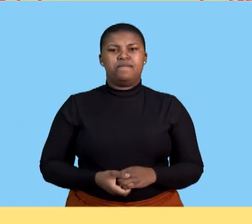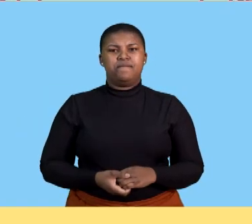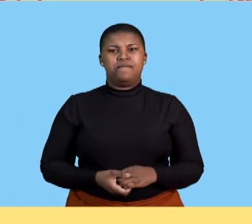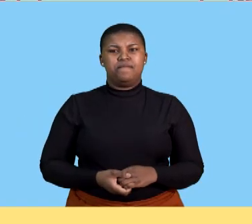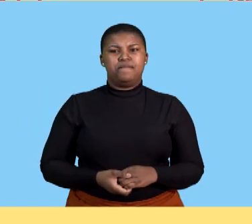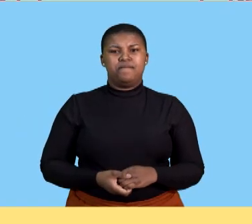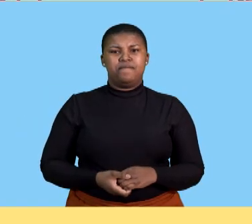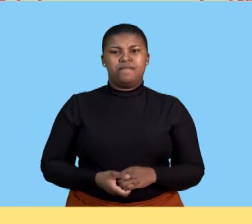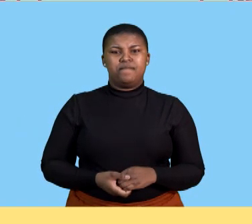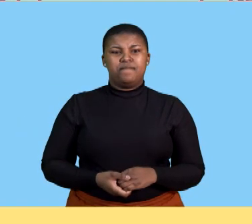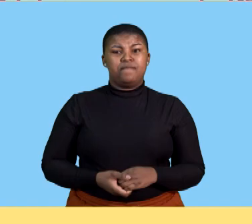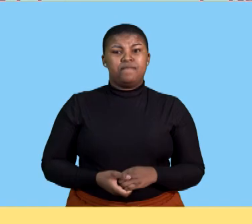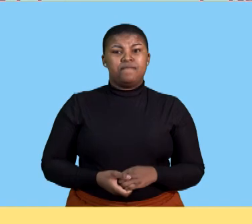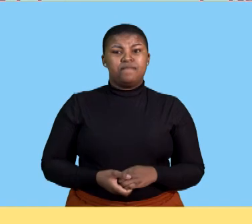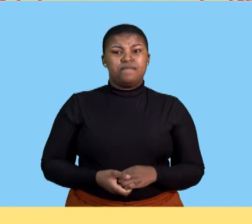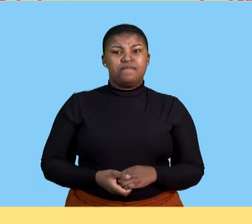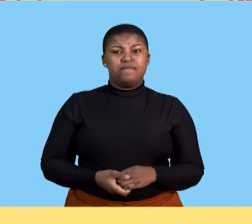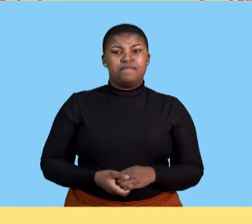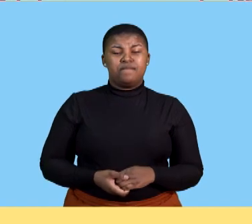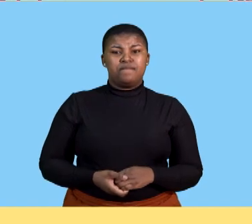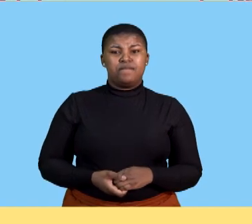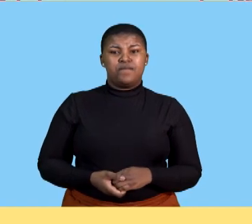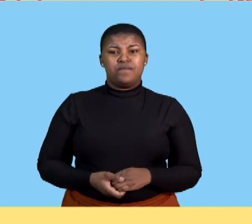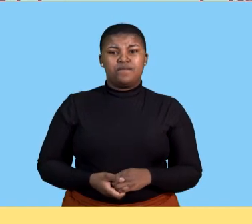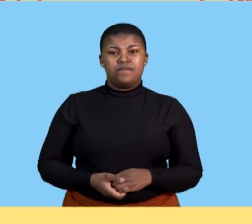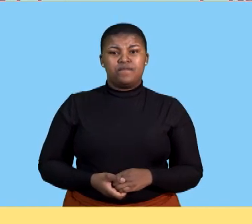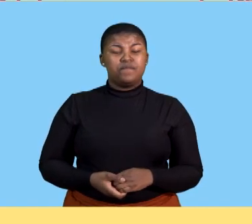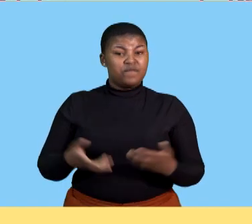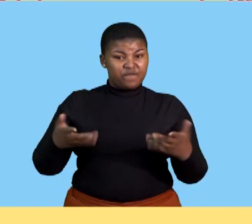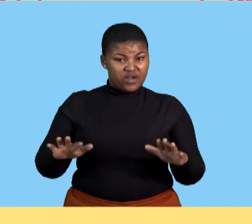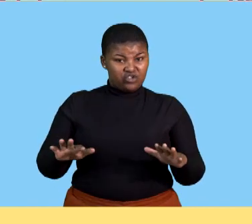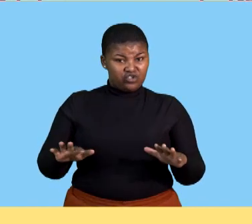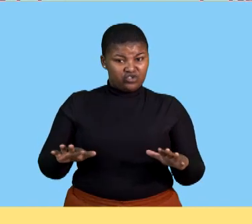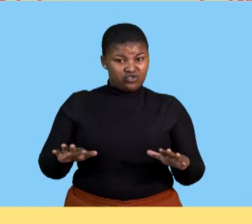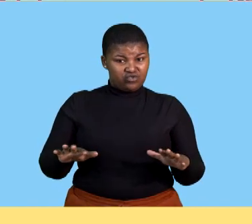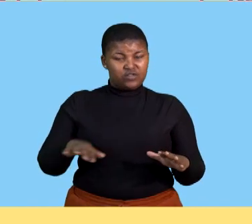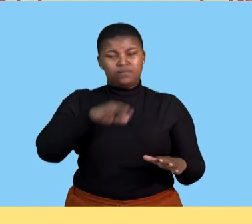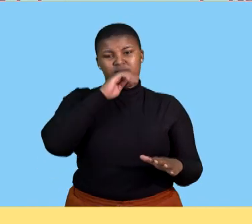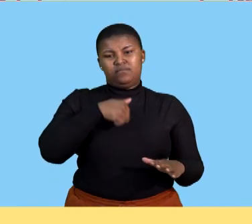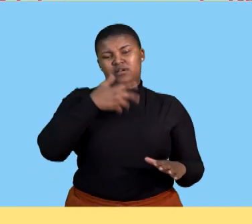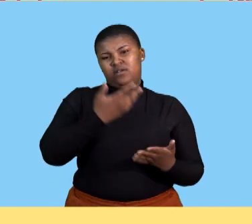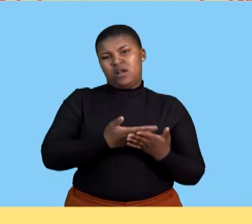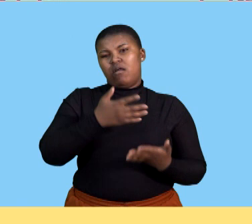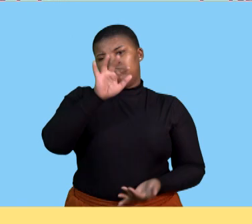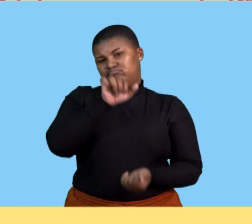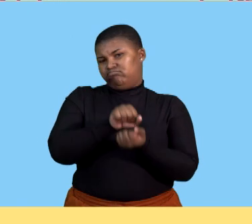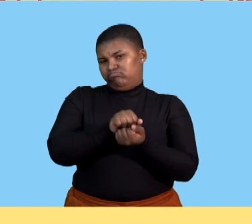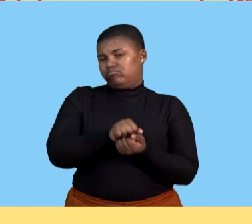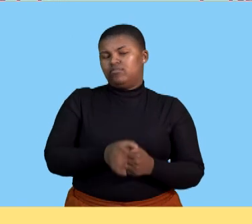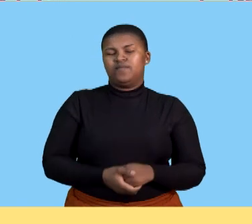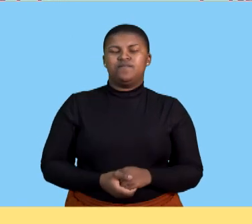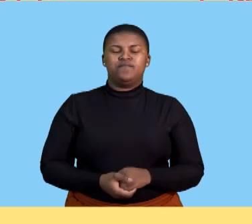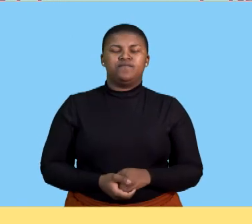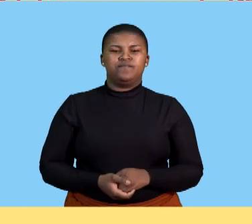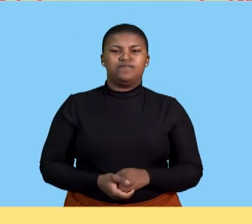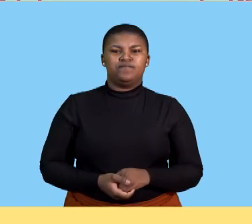2,300. After this, I can then close my trade and other